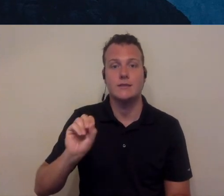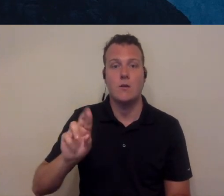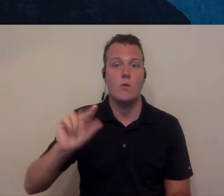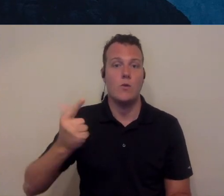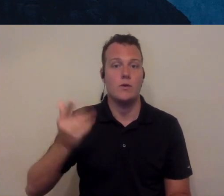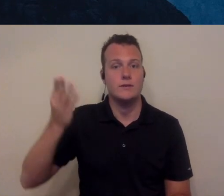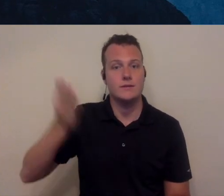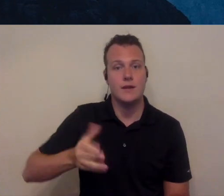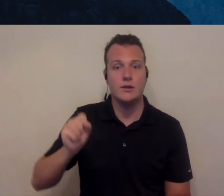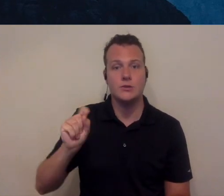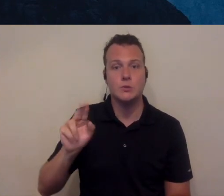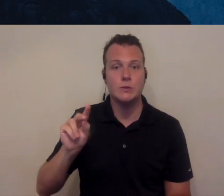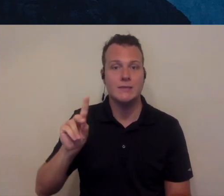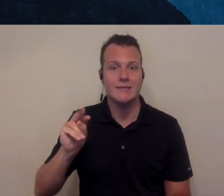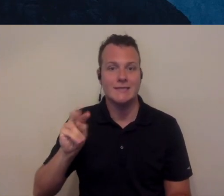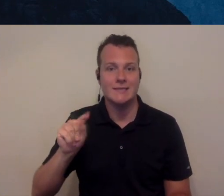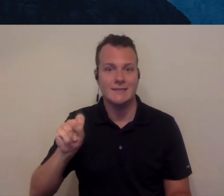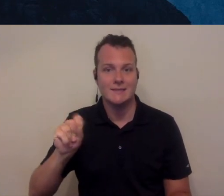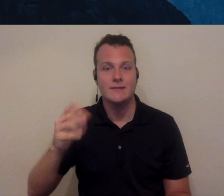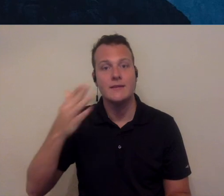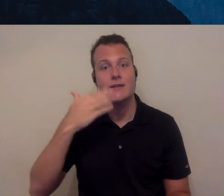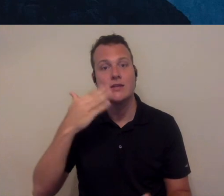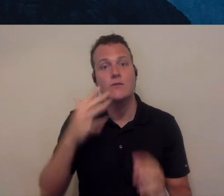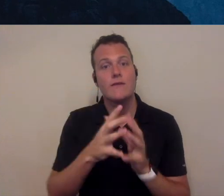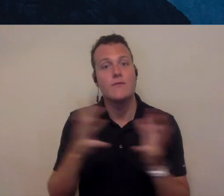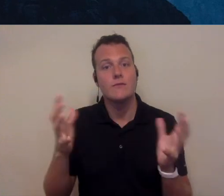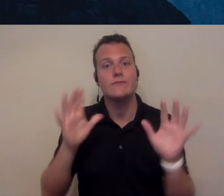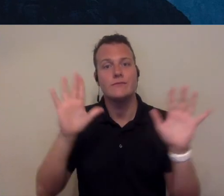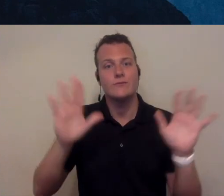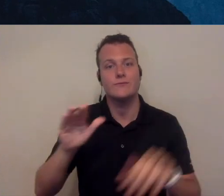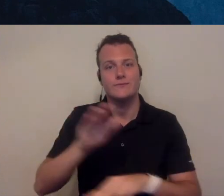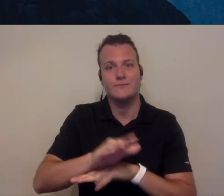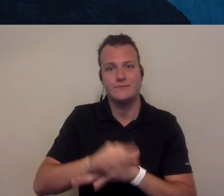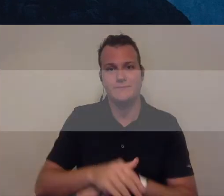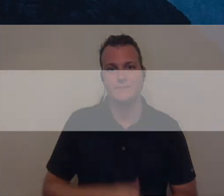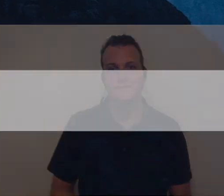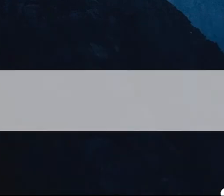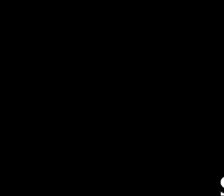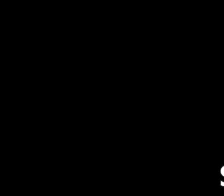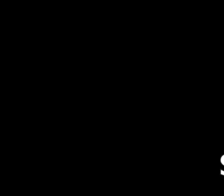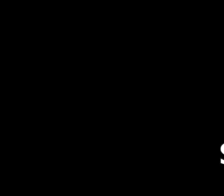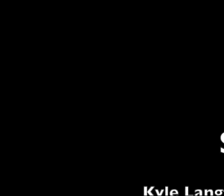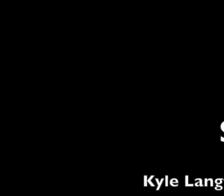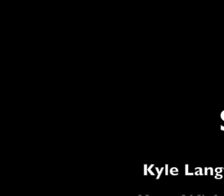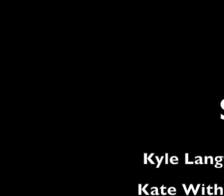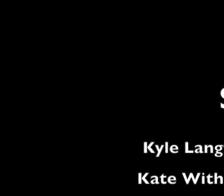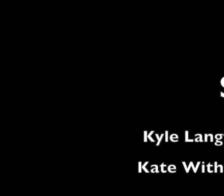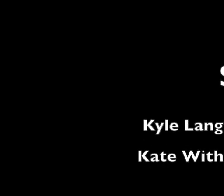www.audiologist.org/students. Thank you to everyone and have a great evening.